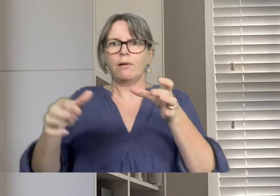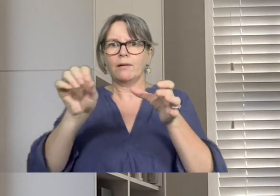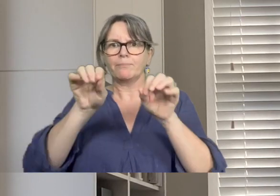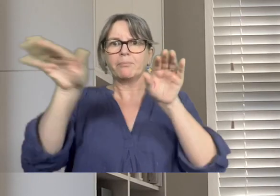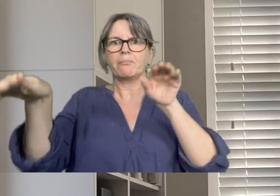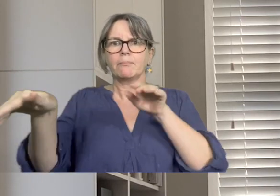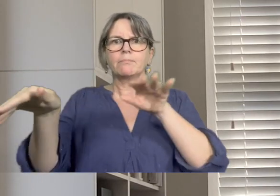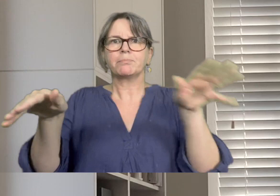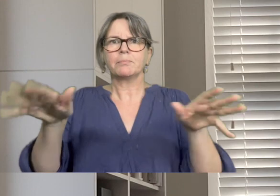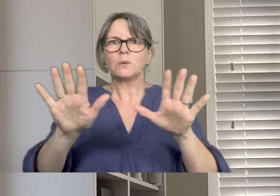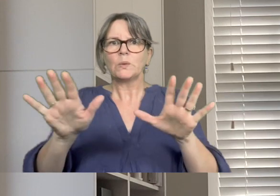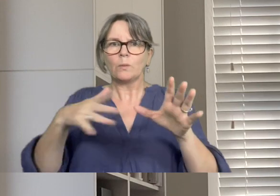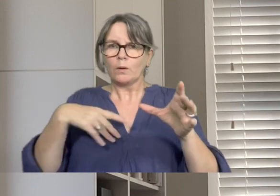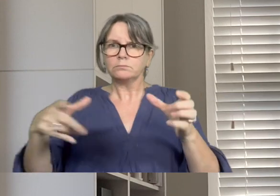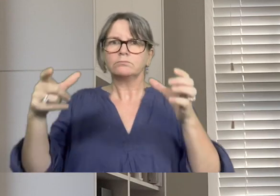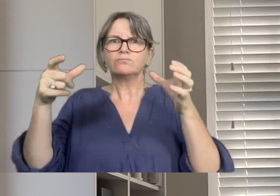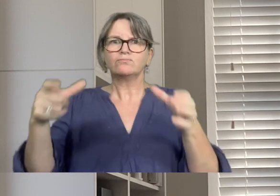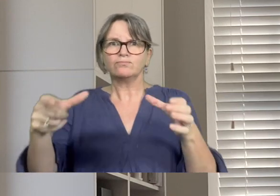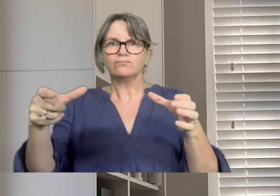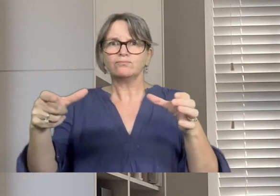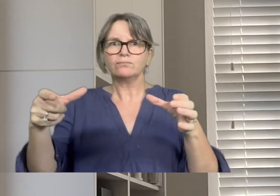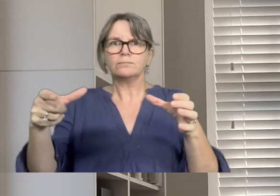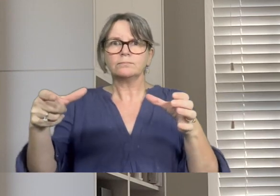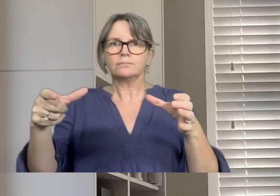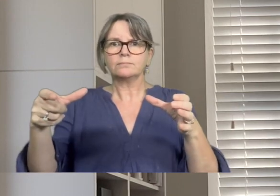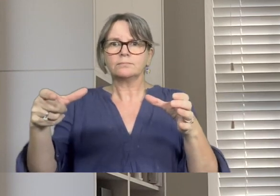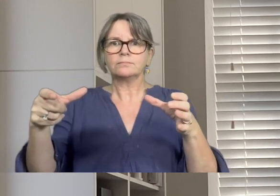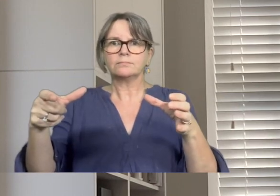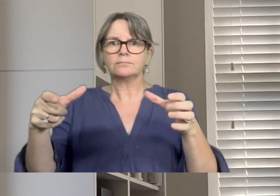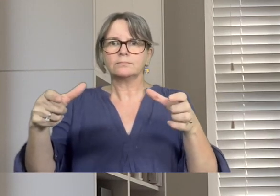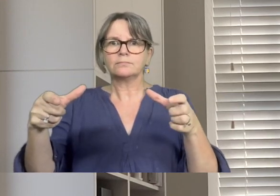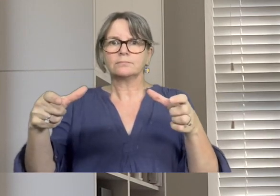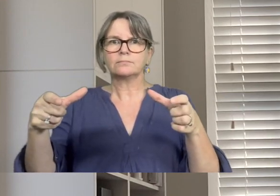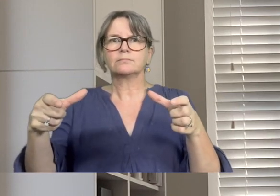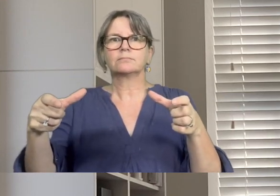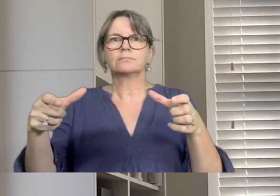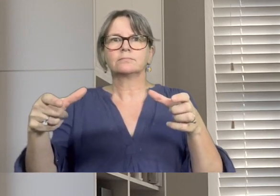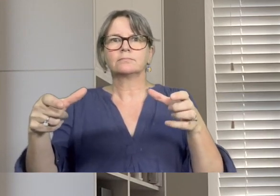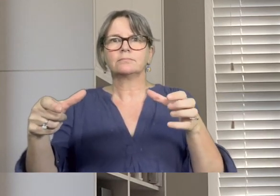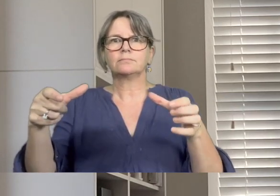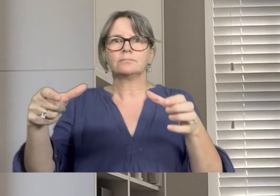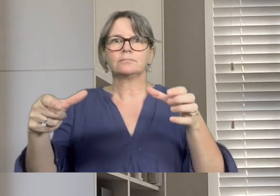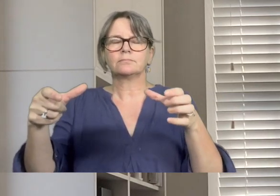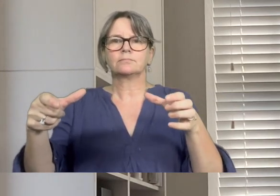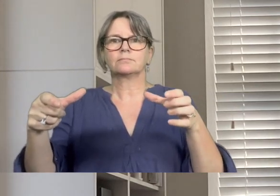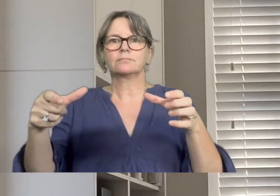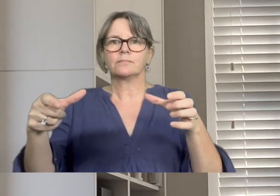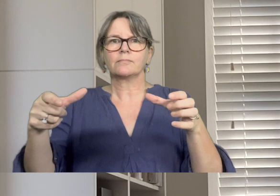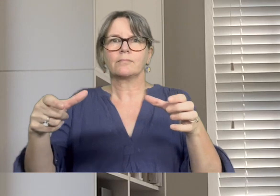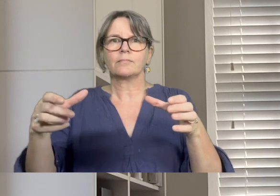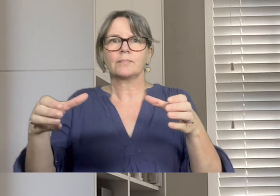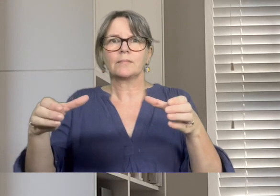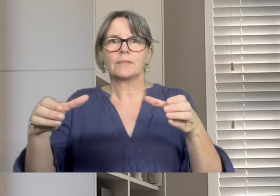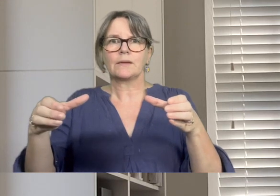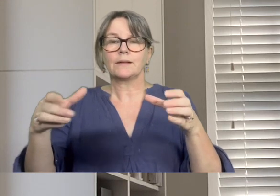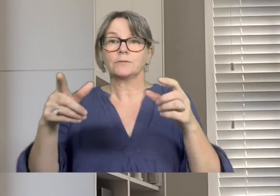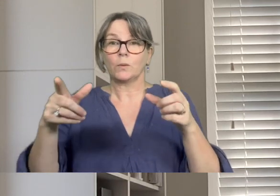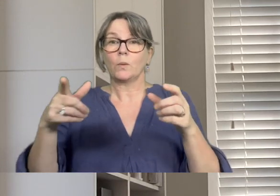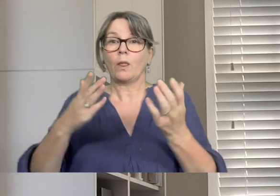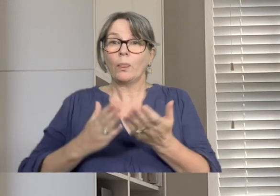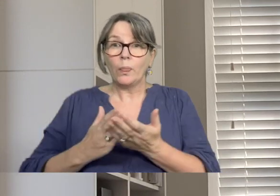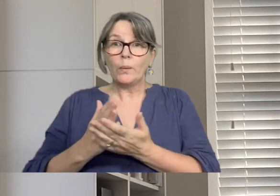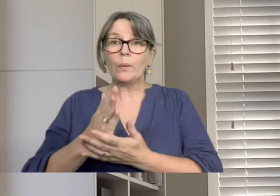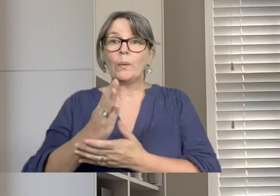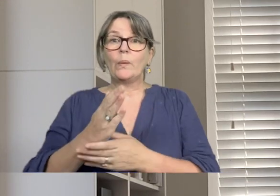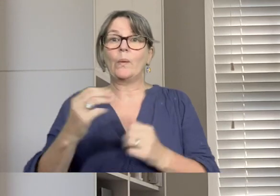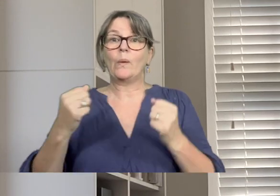any place. So we don't want to tip it towards us and lose it out of the belly button. We don't want to tip it out and lose it through the tail or through either hip. We want to keep that bowl